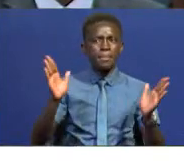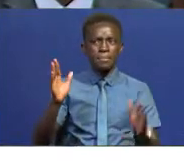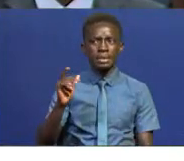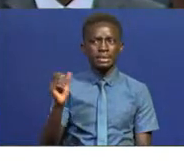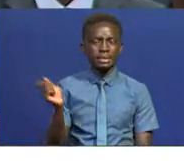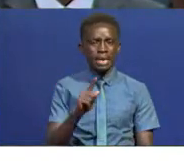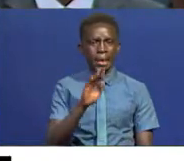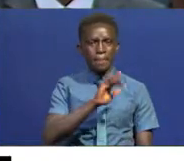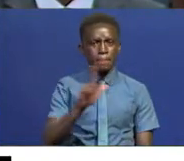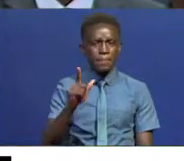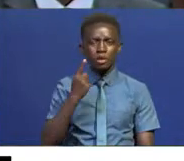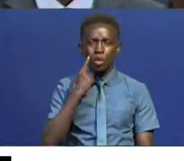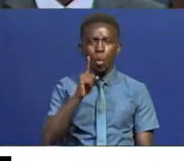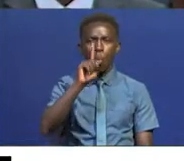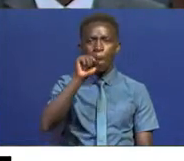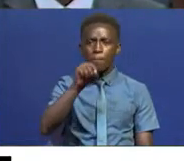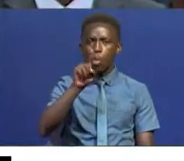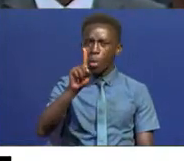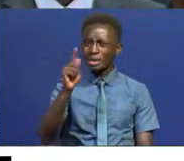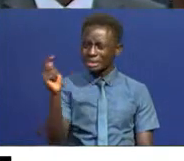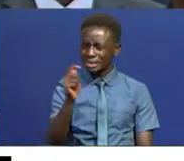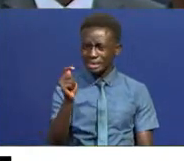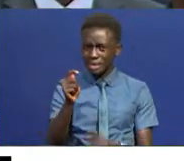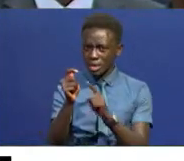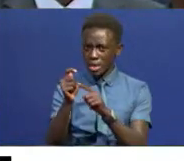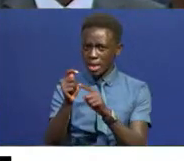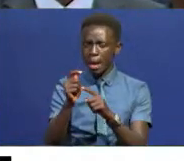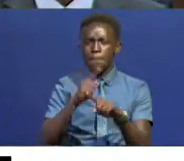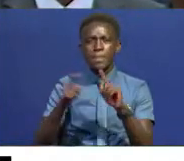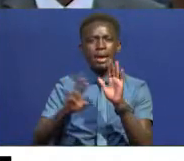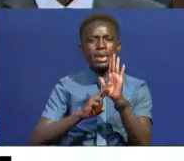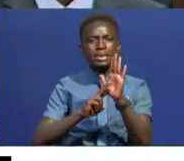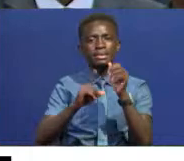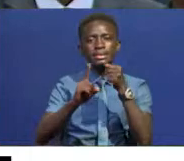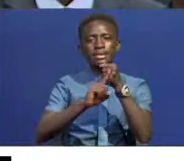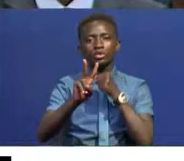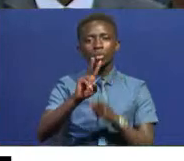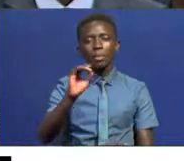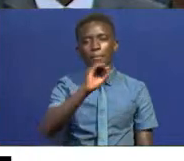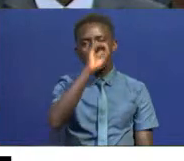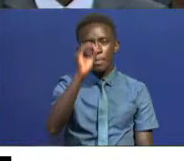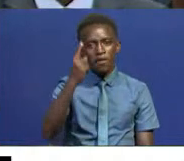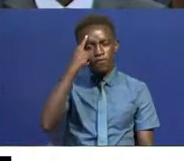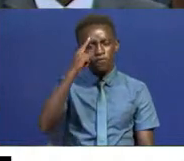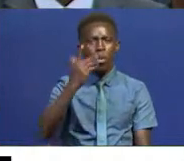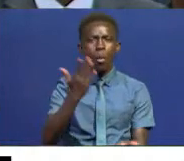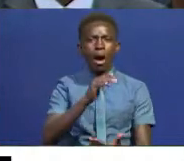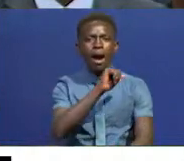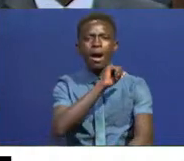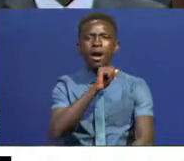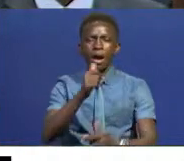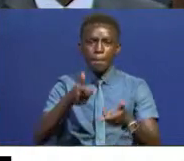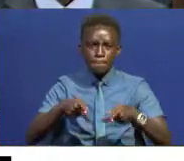trillion, it represents only 62% of authorized establishment